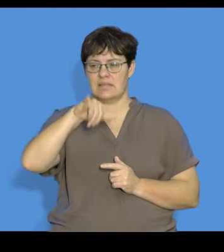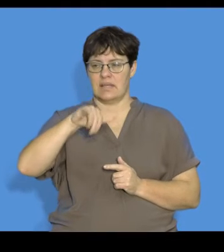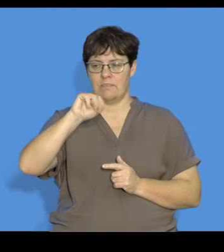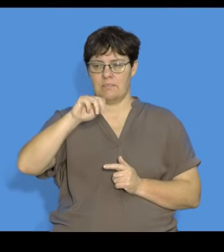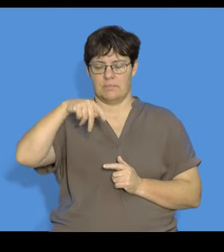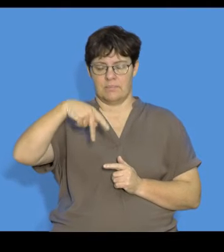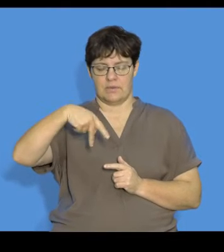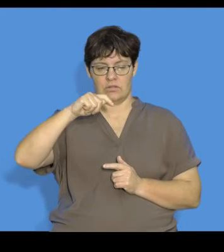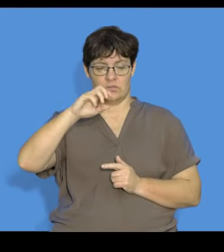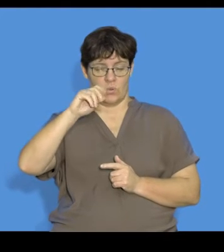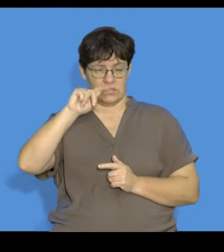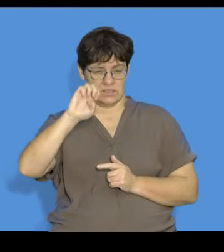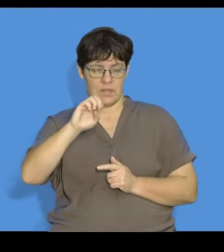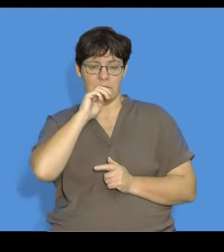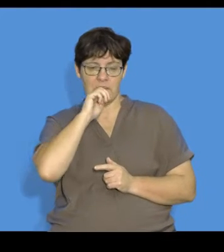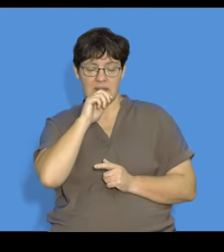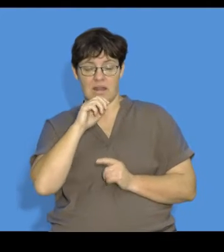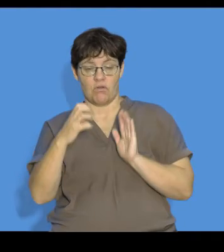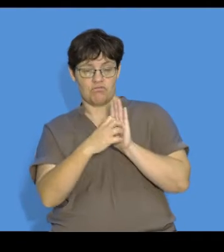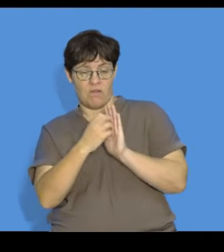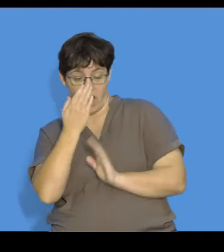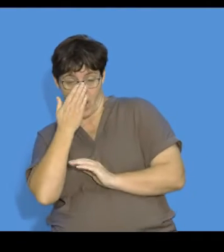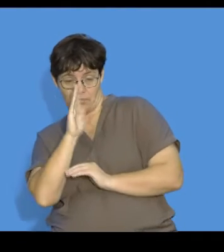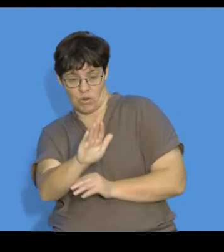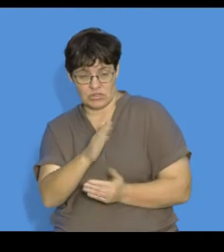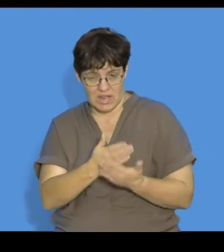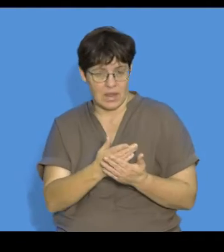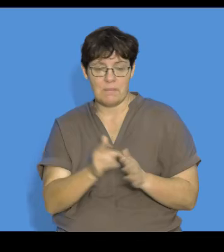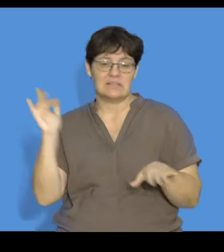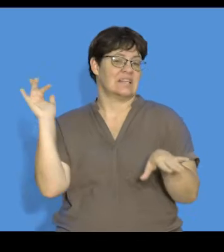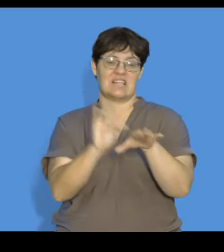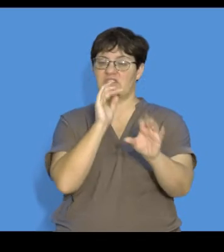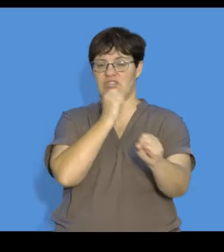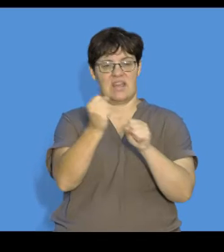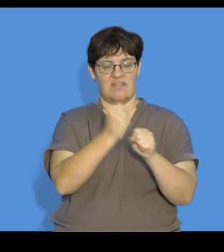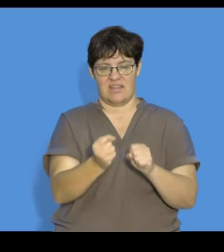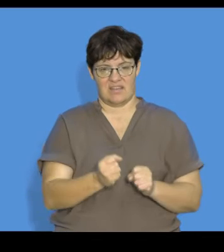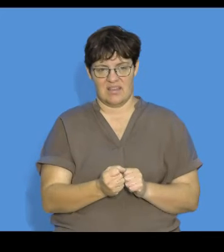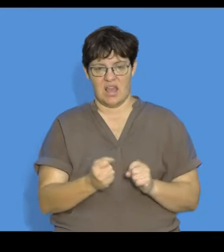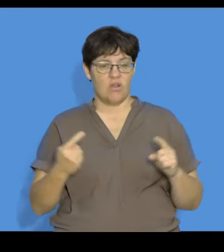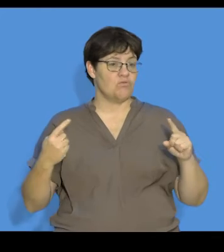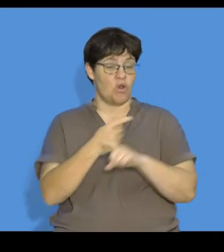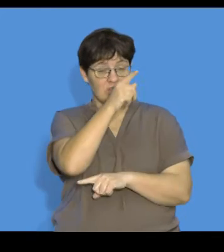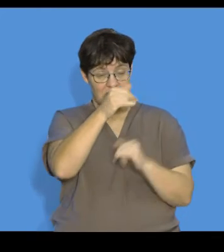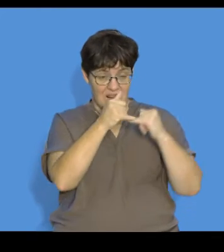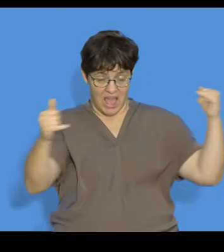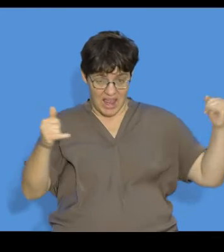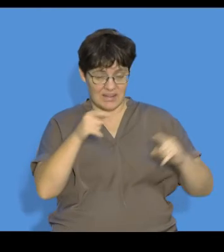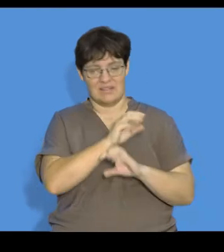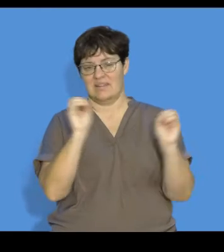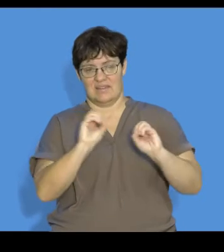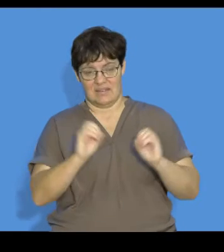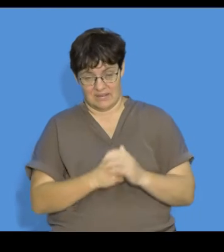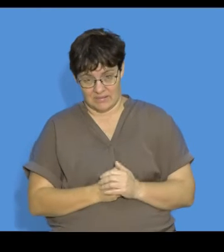graph can approach but never to touch or cross that particular line. And then the value